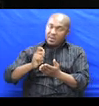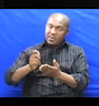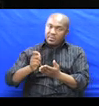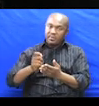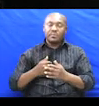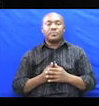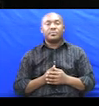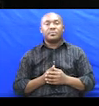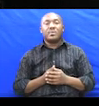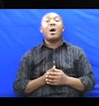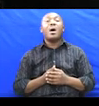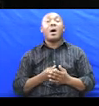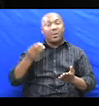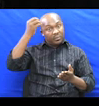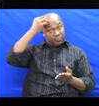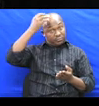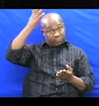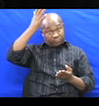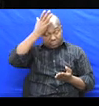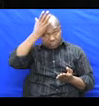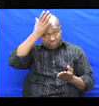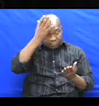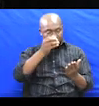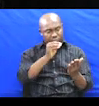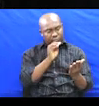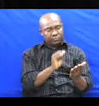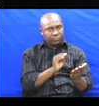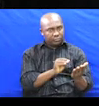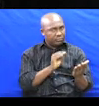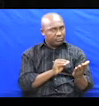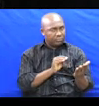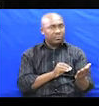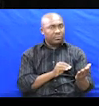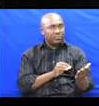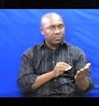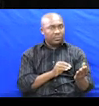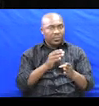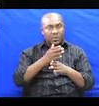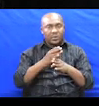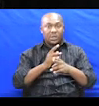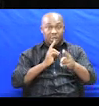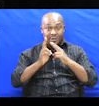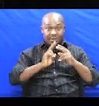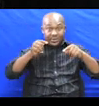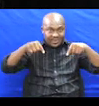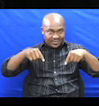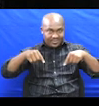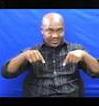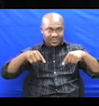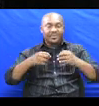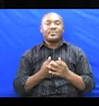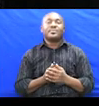book or a notebook and a pen where you'll be able to take down some hints as far